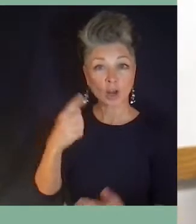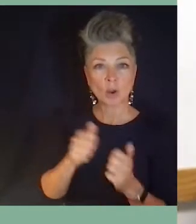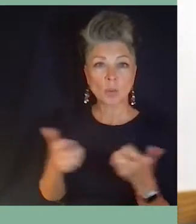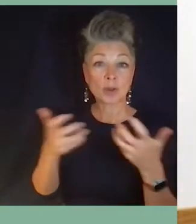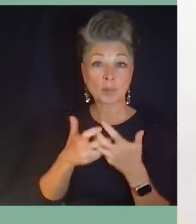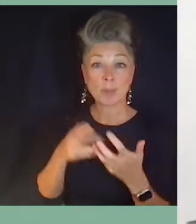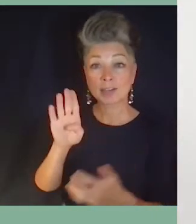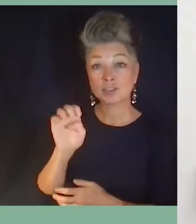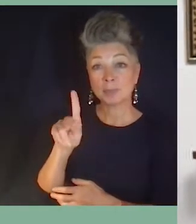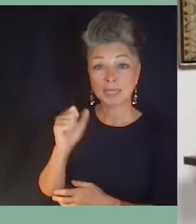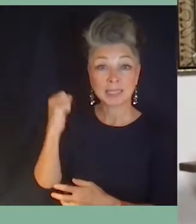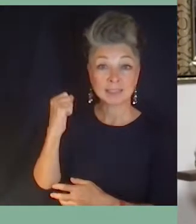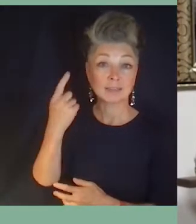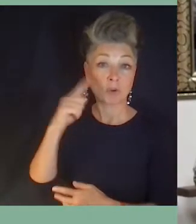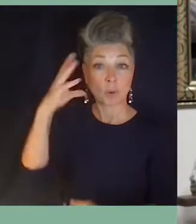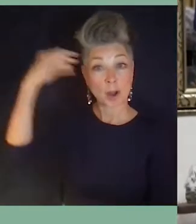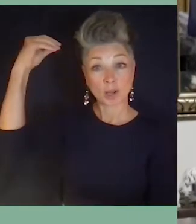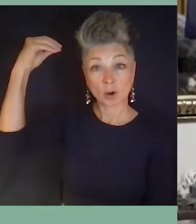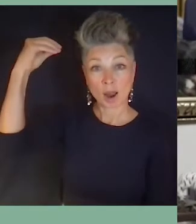her matching beads from our Mardi Gras.